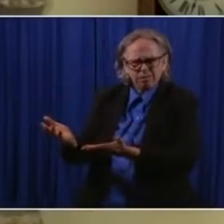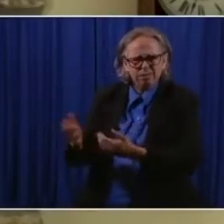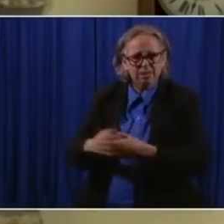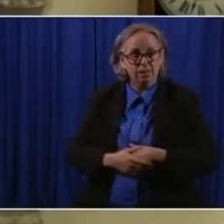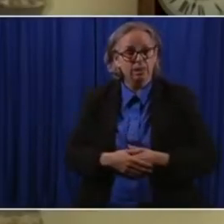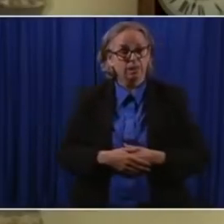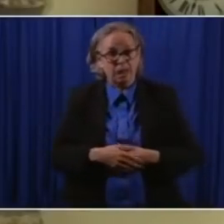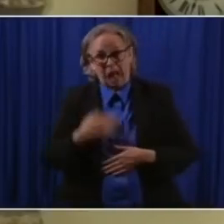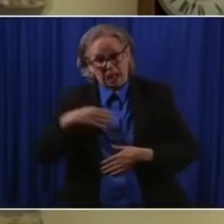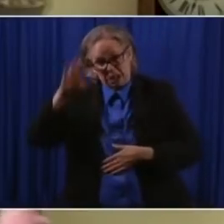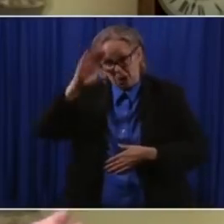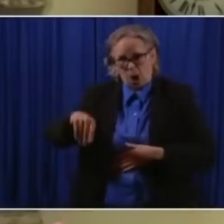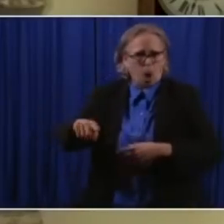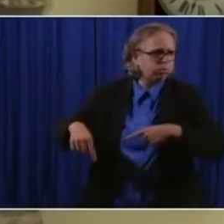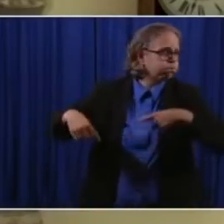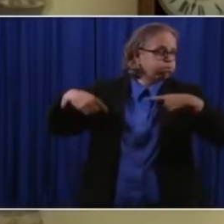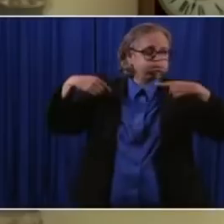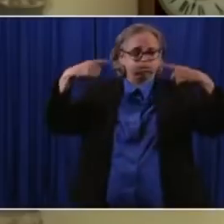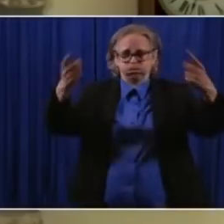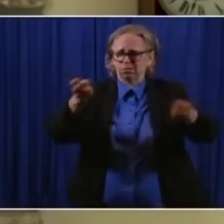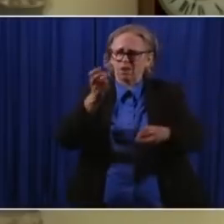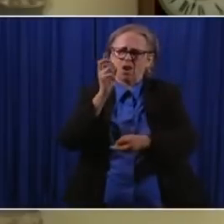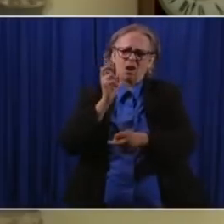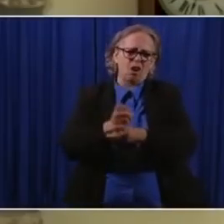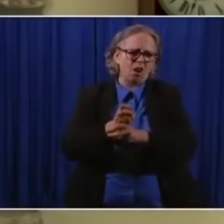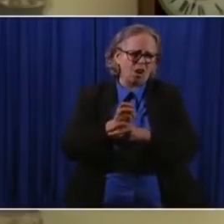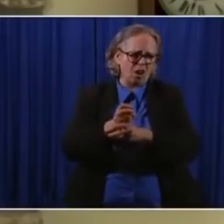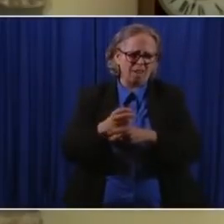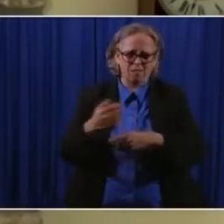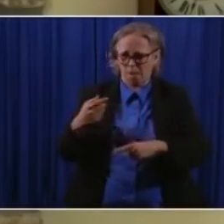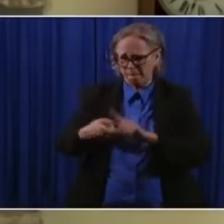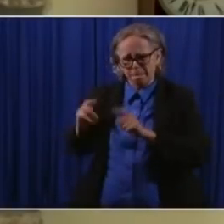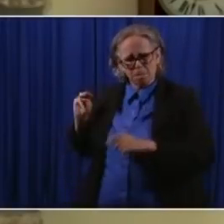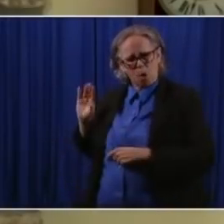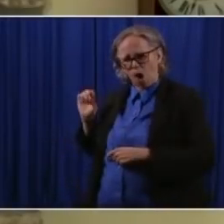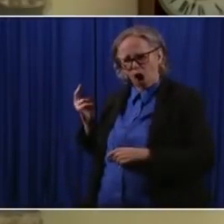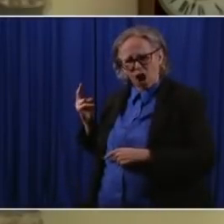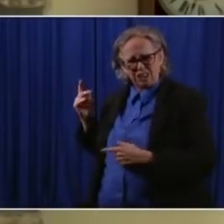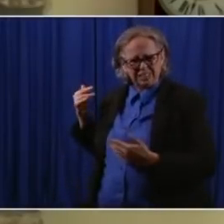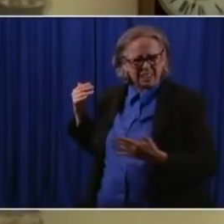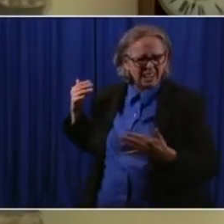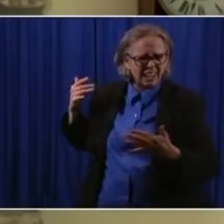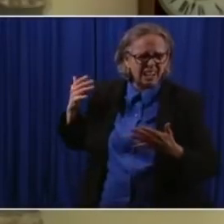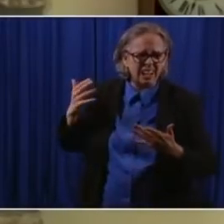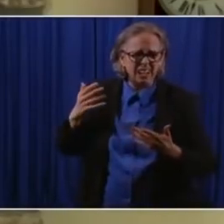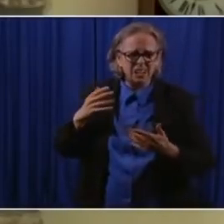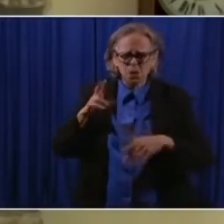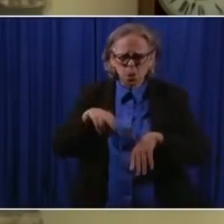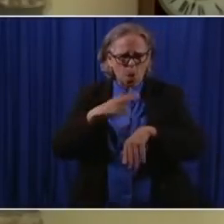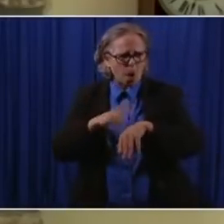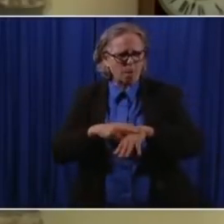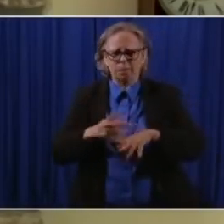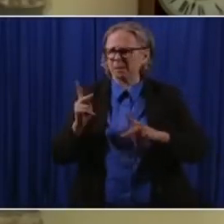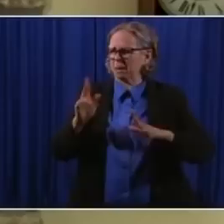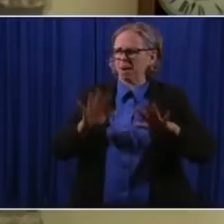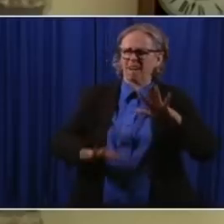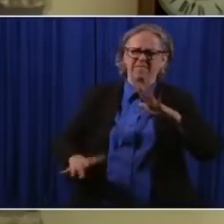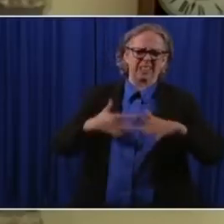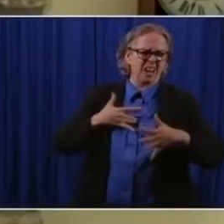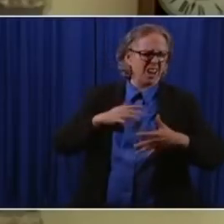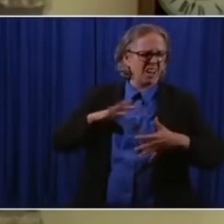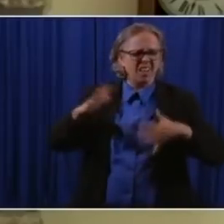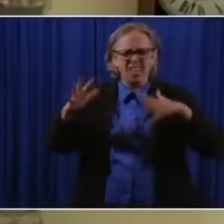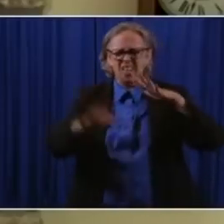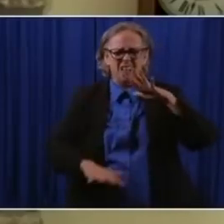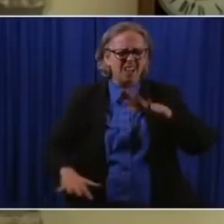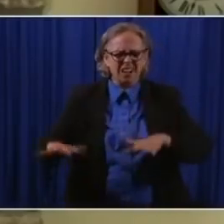difficult time starting back when kids were out of school in March. Nothing has been really normal. Talk to us a little bit about the